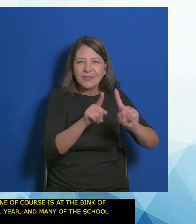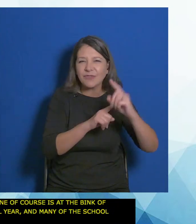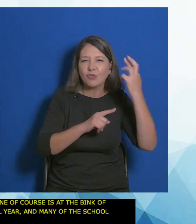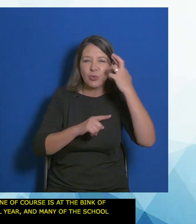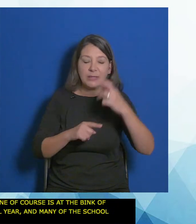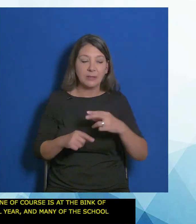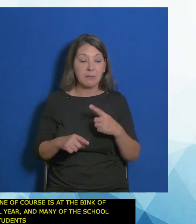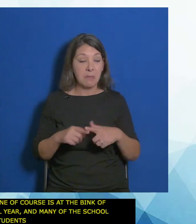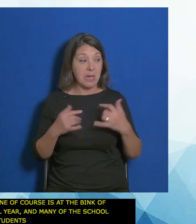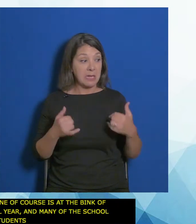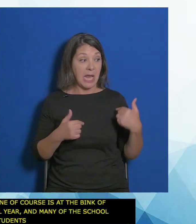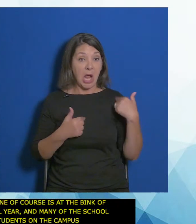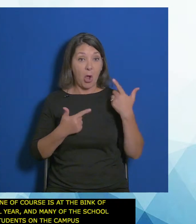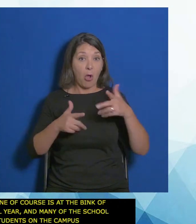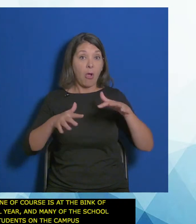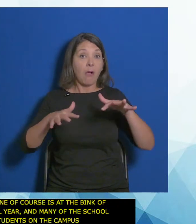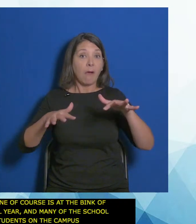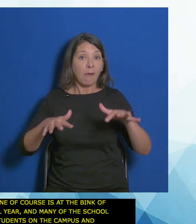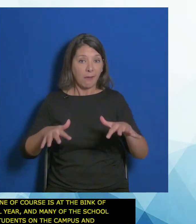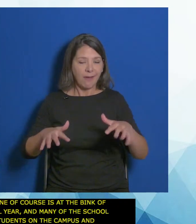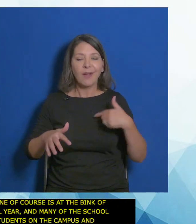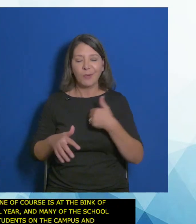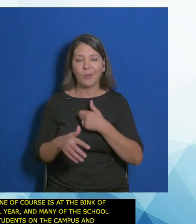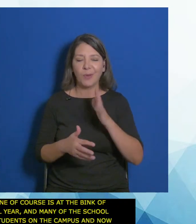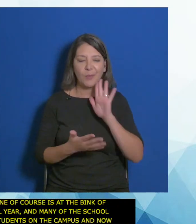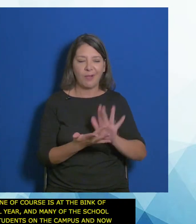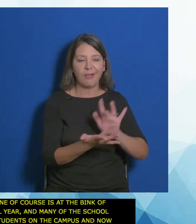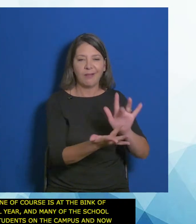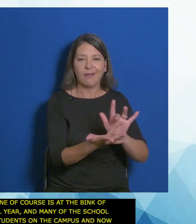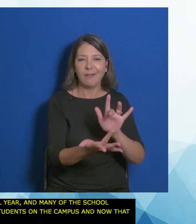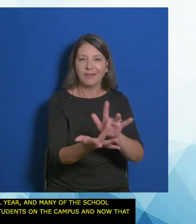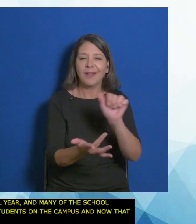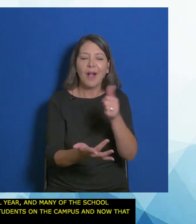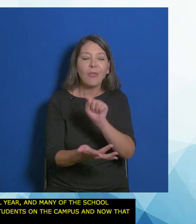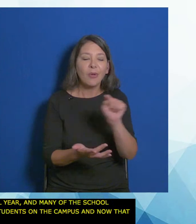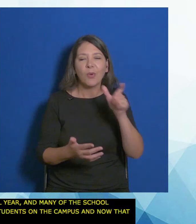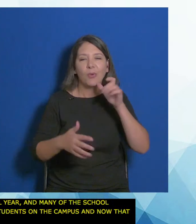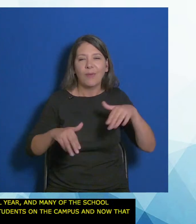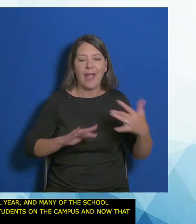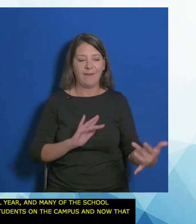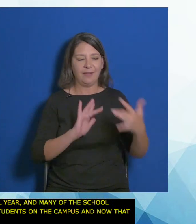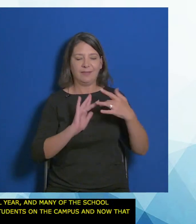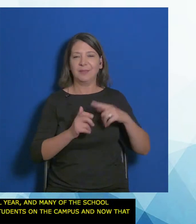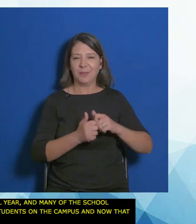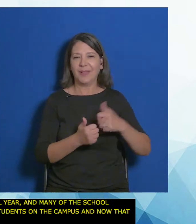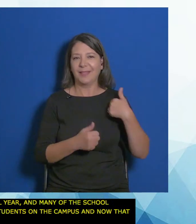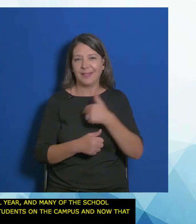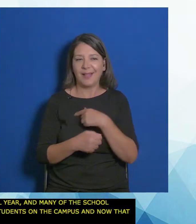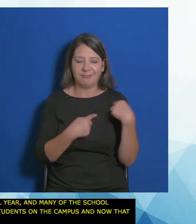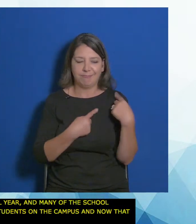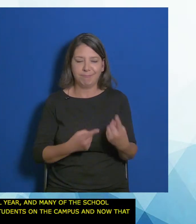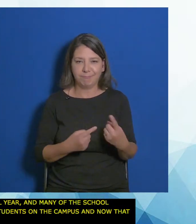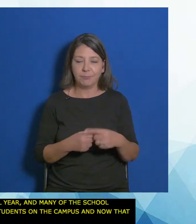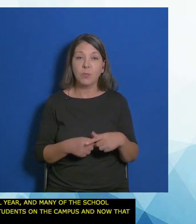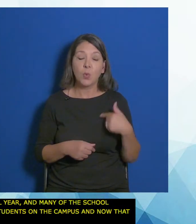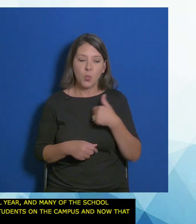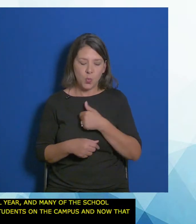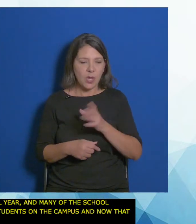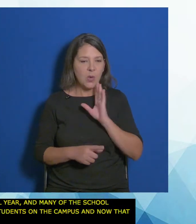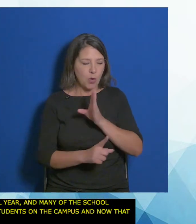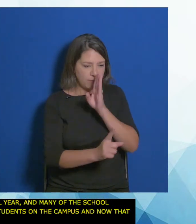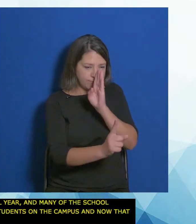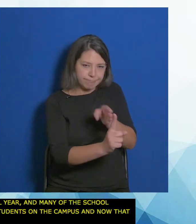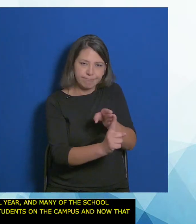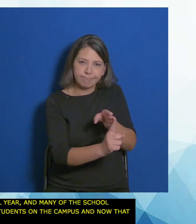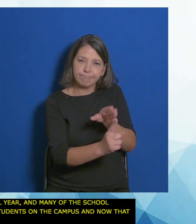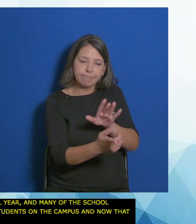we plan to reach out to the LEAs again who have not replied to us at this point. We plan to personally reach out to those